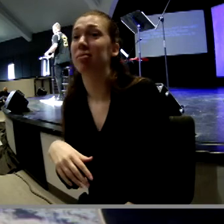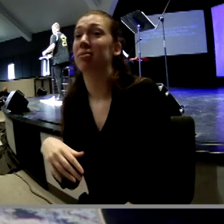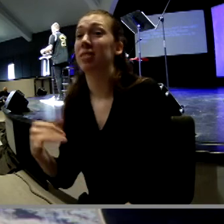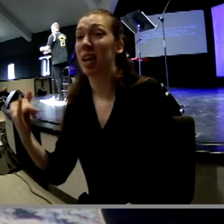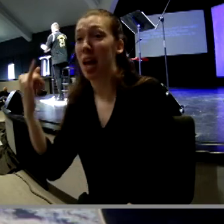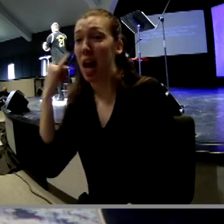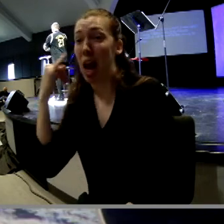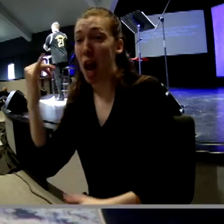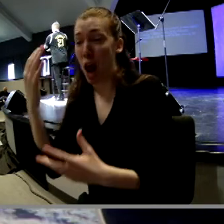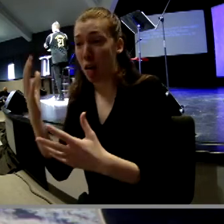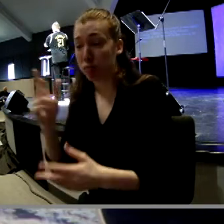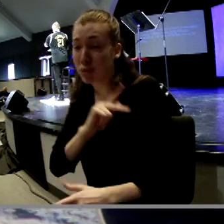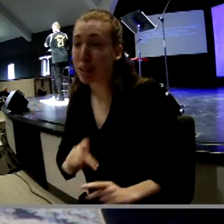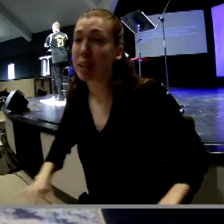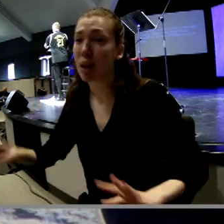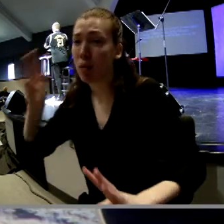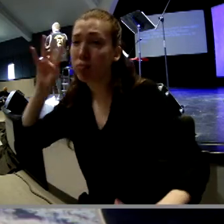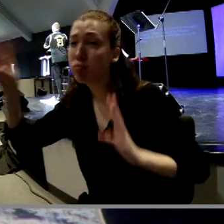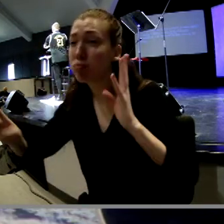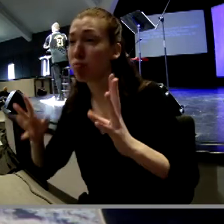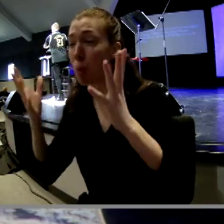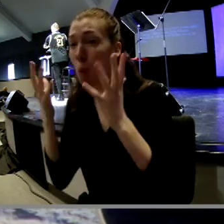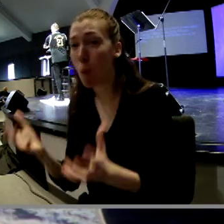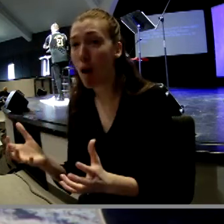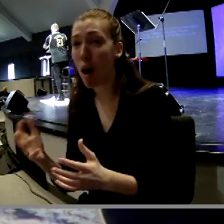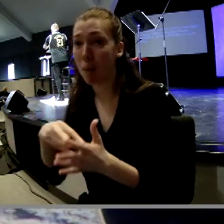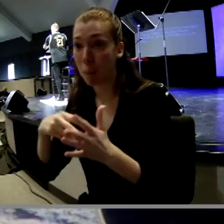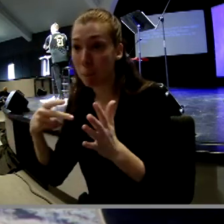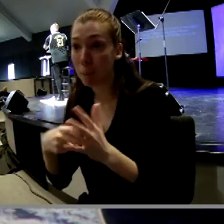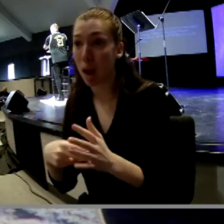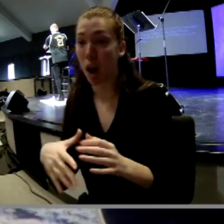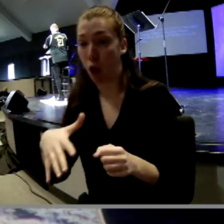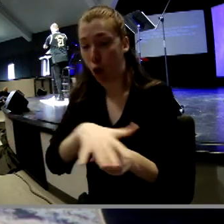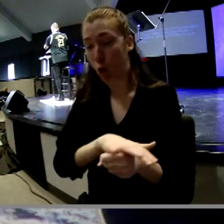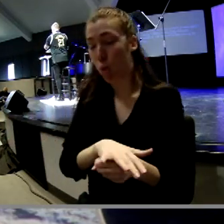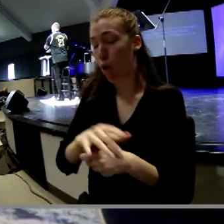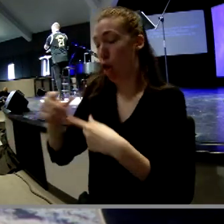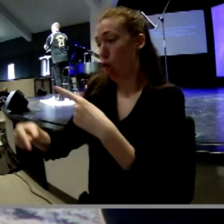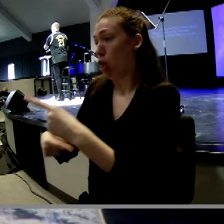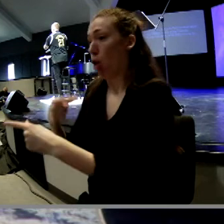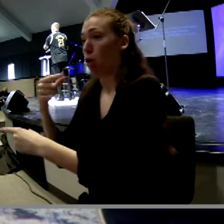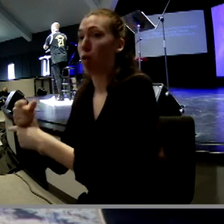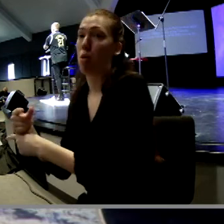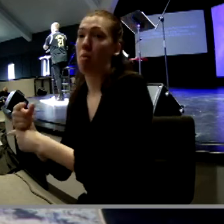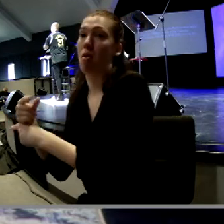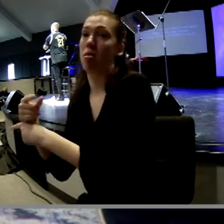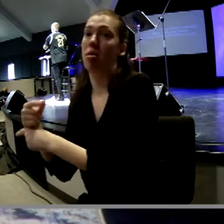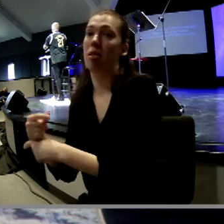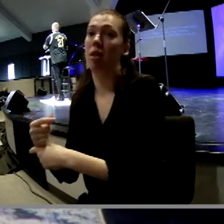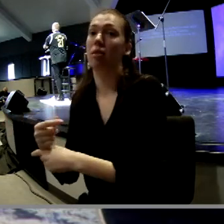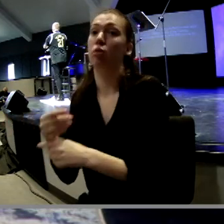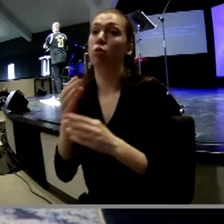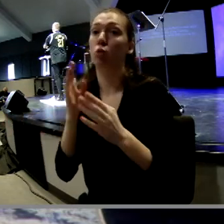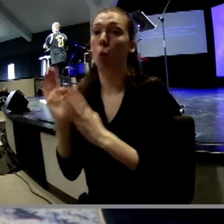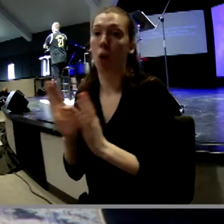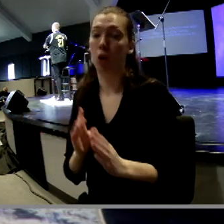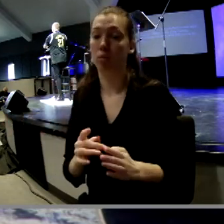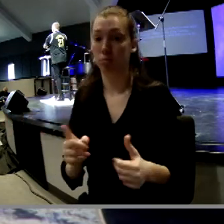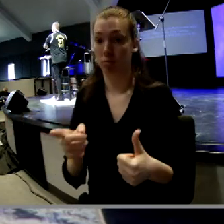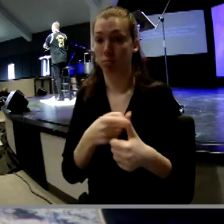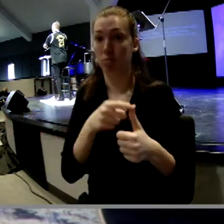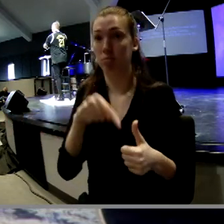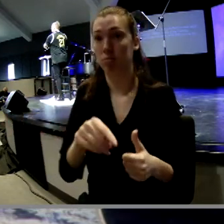kingdom of imagination, it's going to be a local and global, but in order, it's going to be our lives being